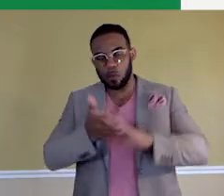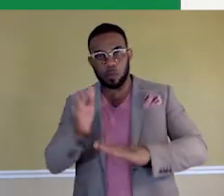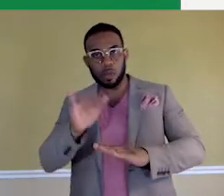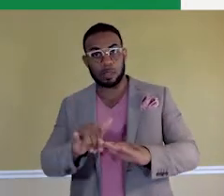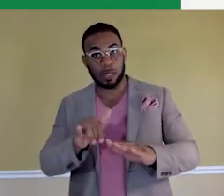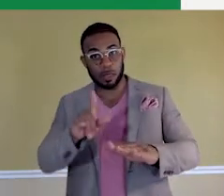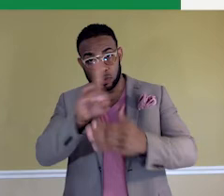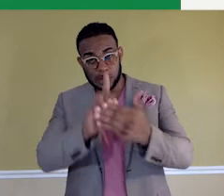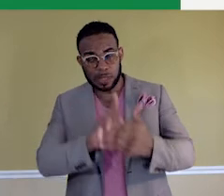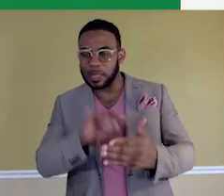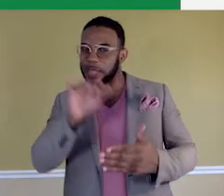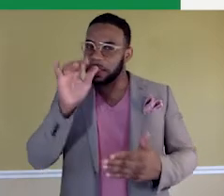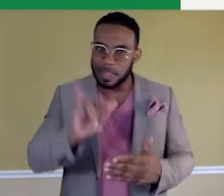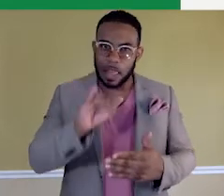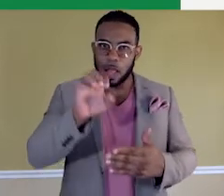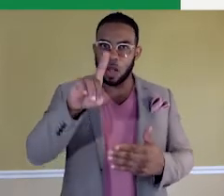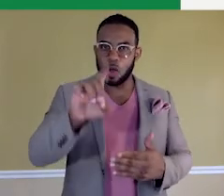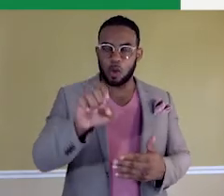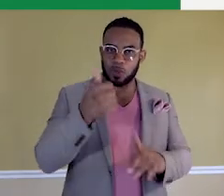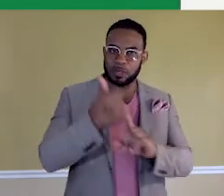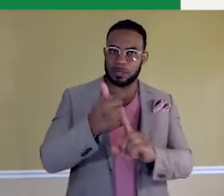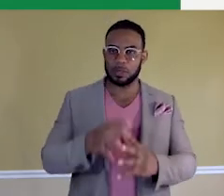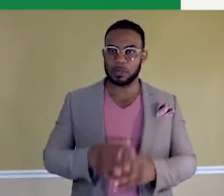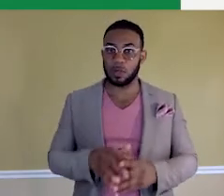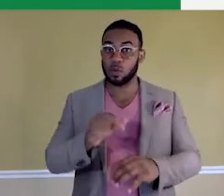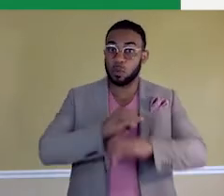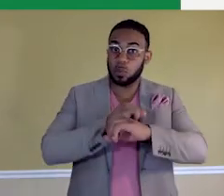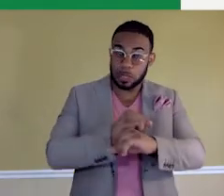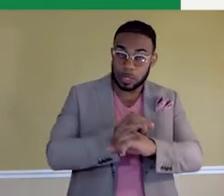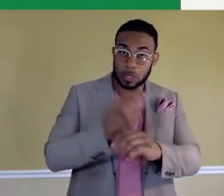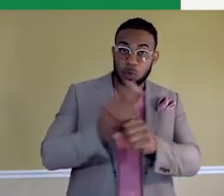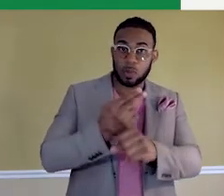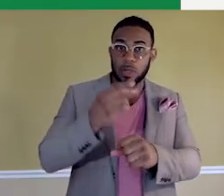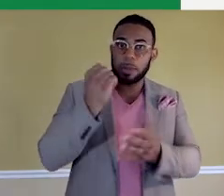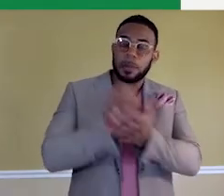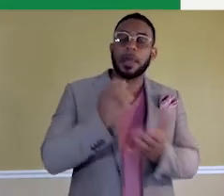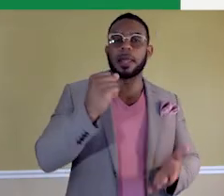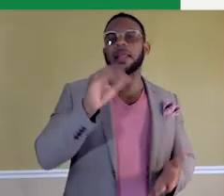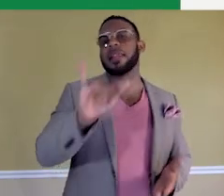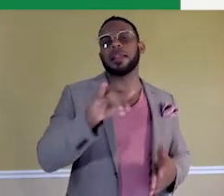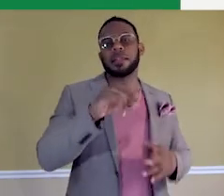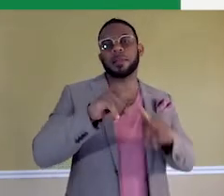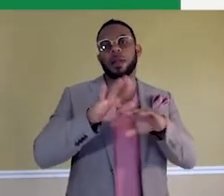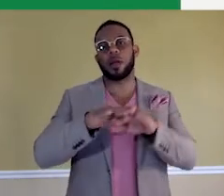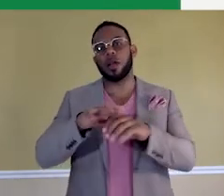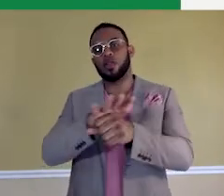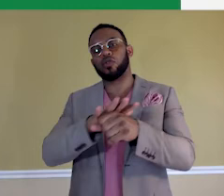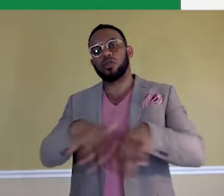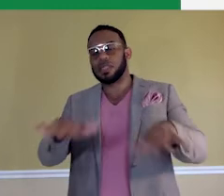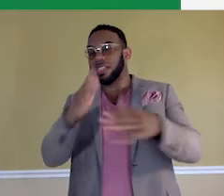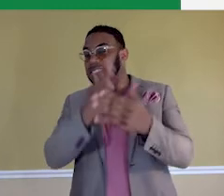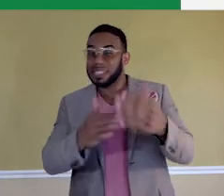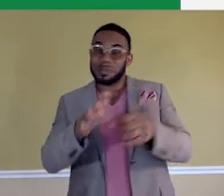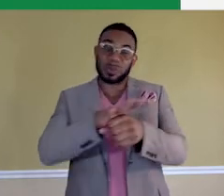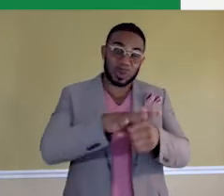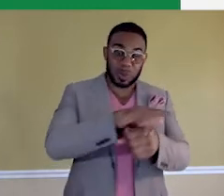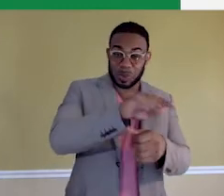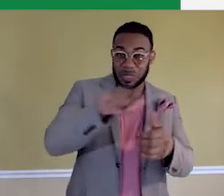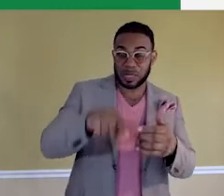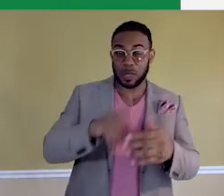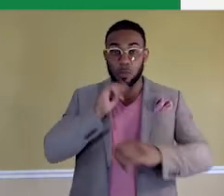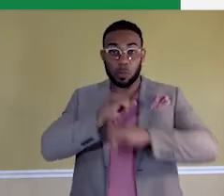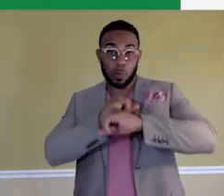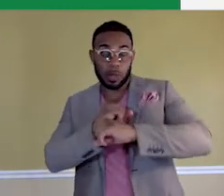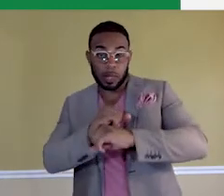that you have designed, that's the code itself, you protect it using patents. This is dependent on jurisdiction. Some jurisdictions